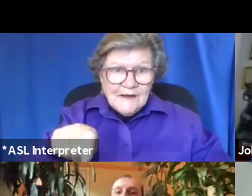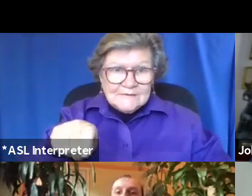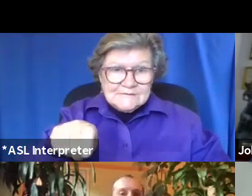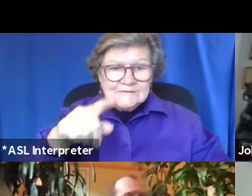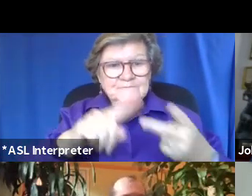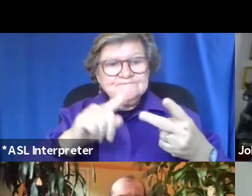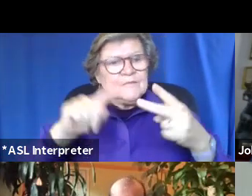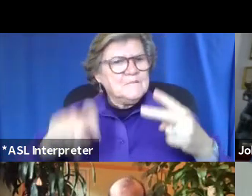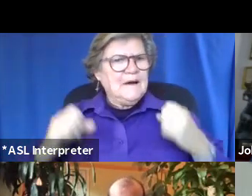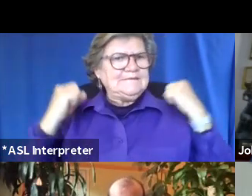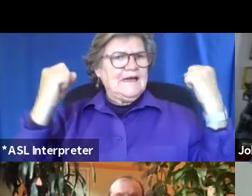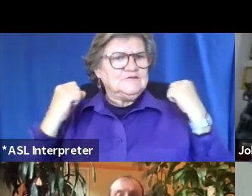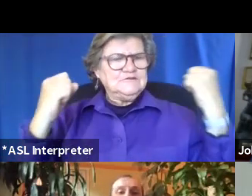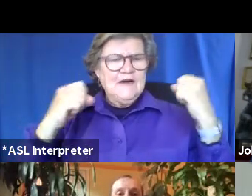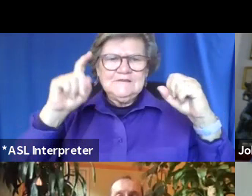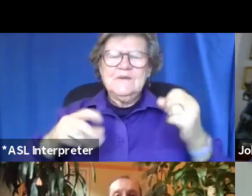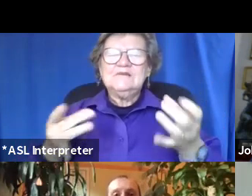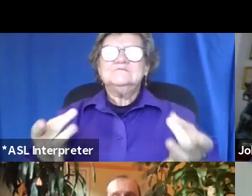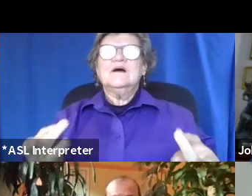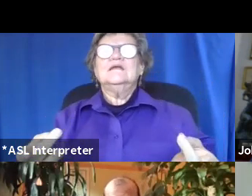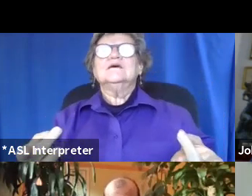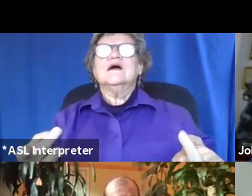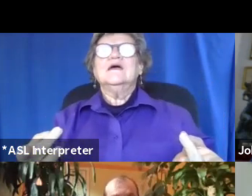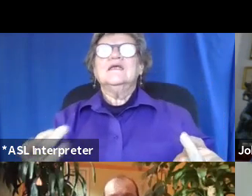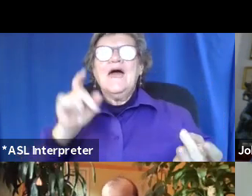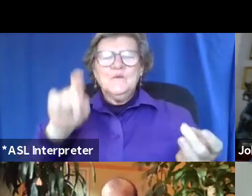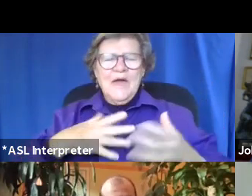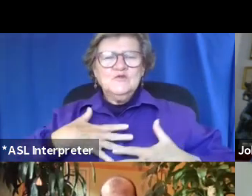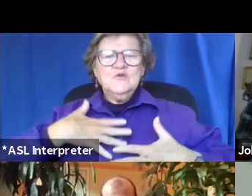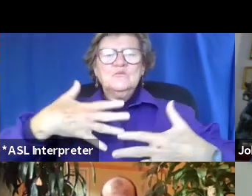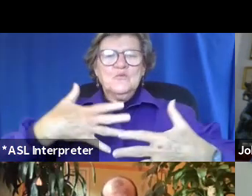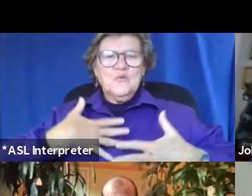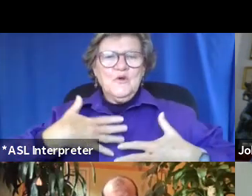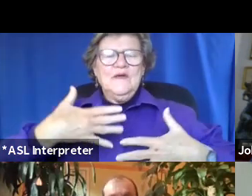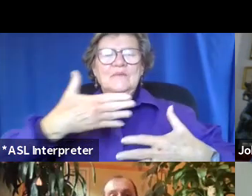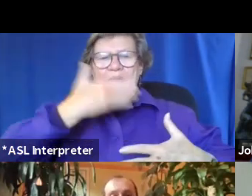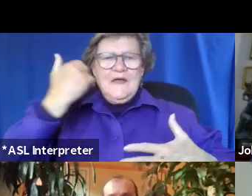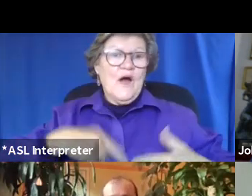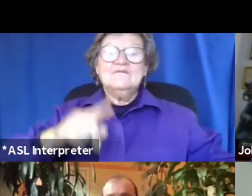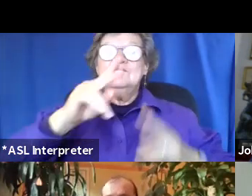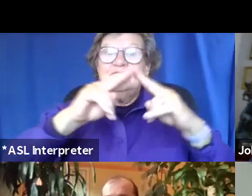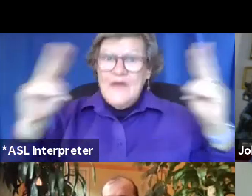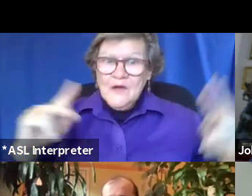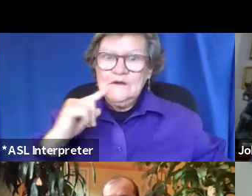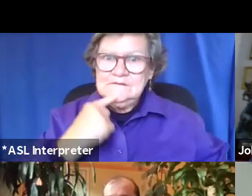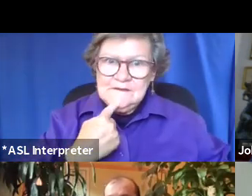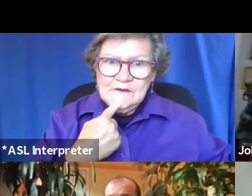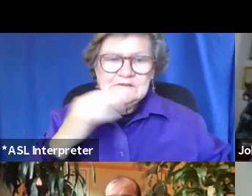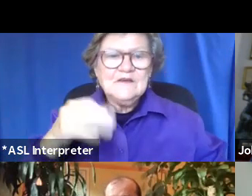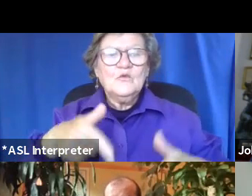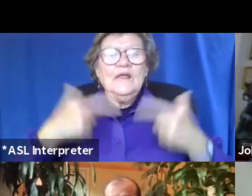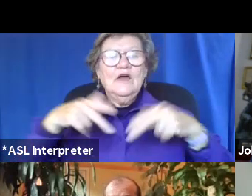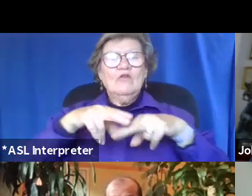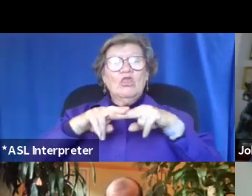exercise, we have to meditate, and we have to breathe better. I'm dead serious about this. If we live sedentary